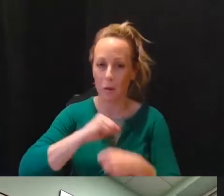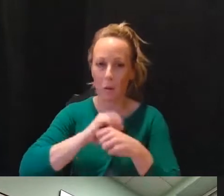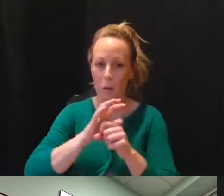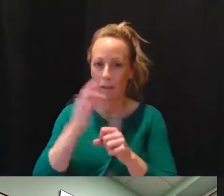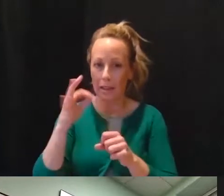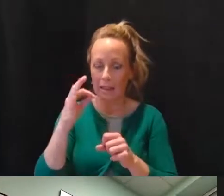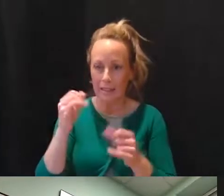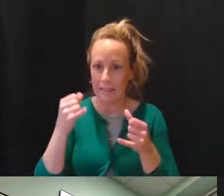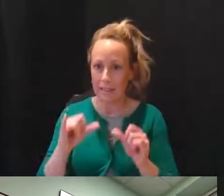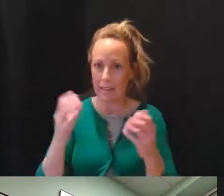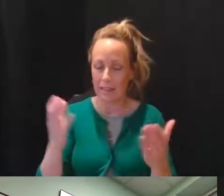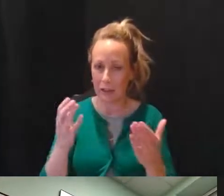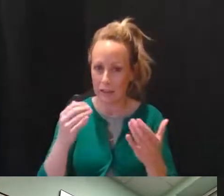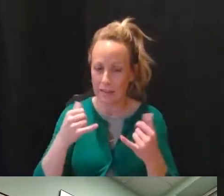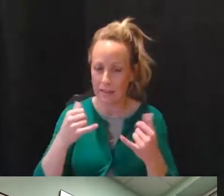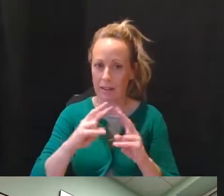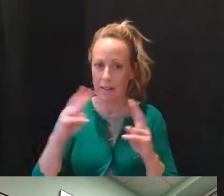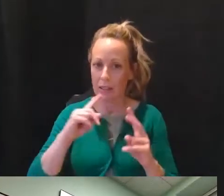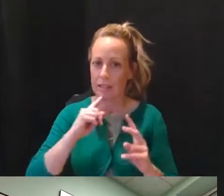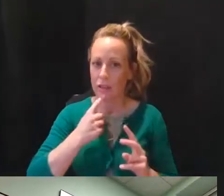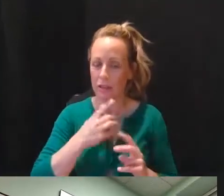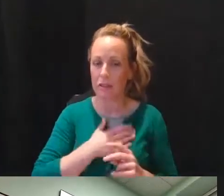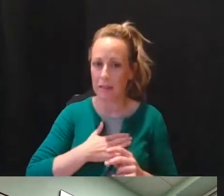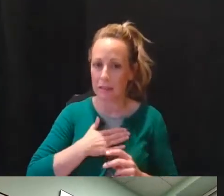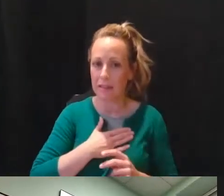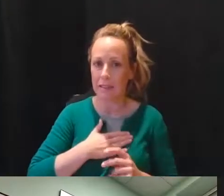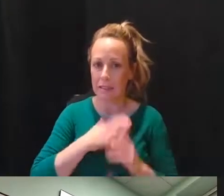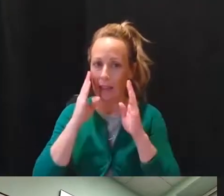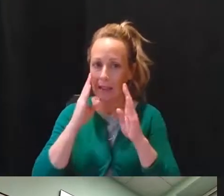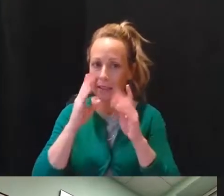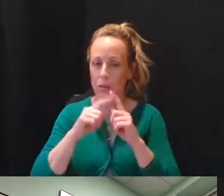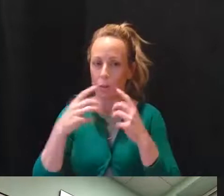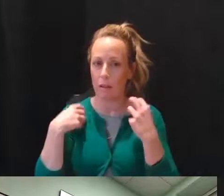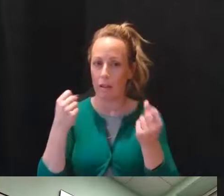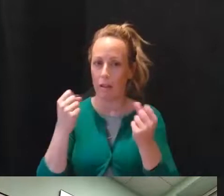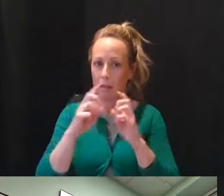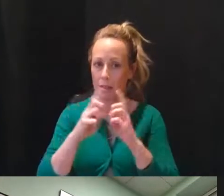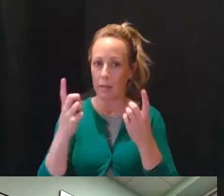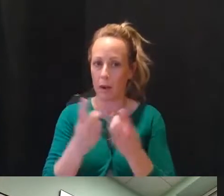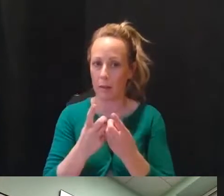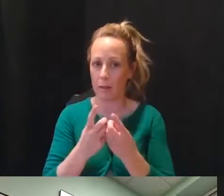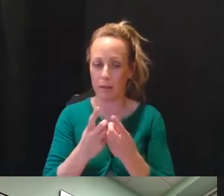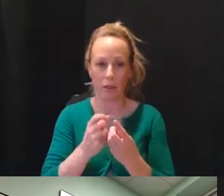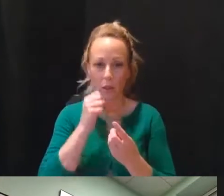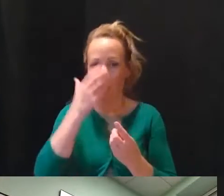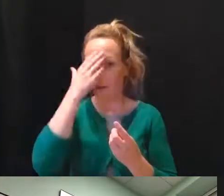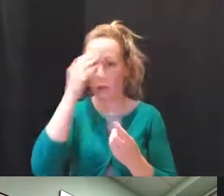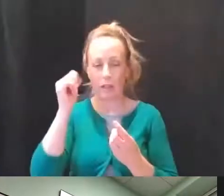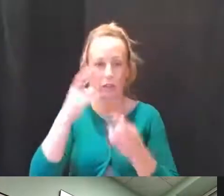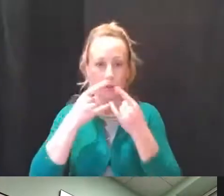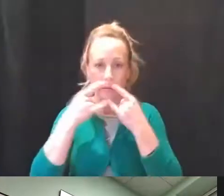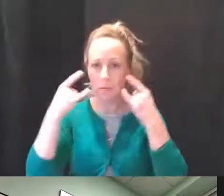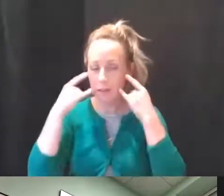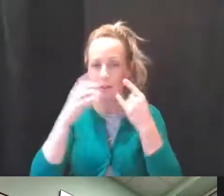season. So please listen to the health department. Don't forget the masking, don't forget hand